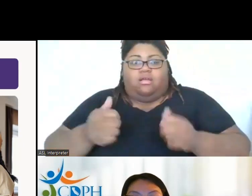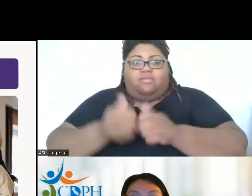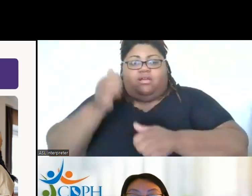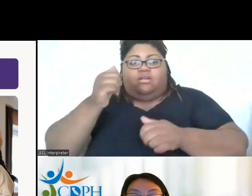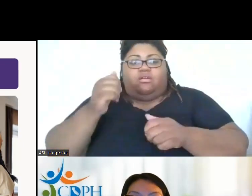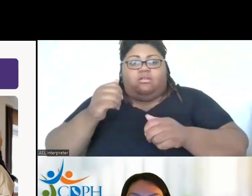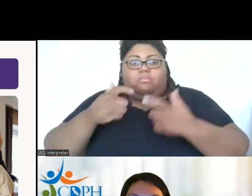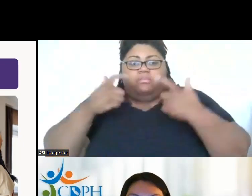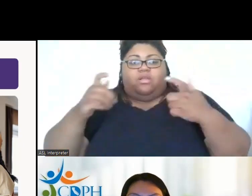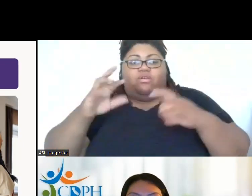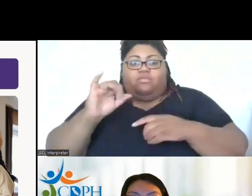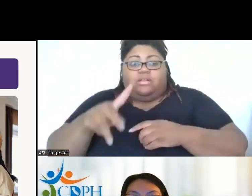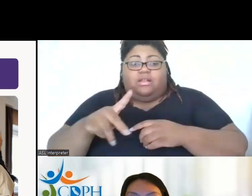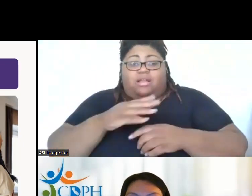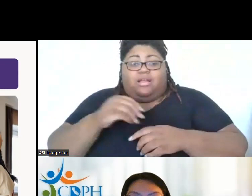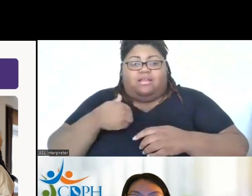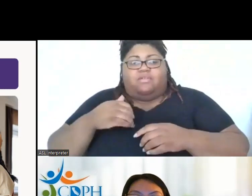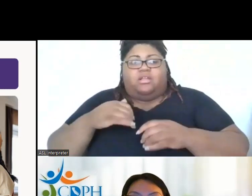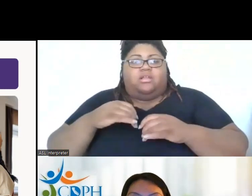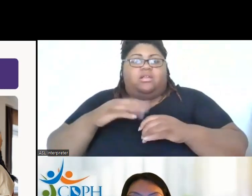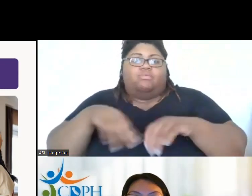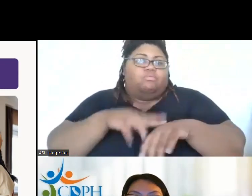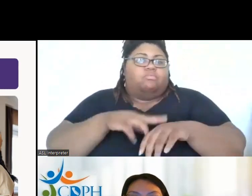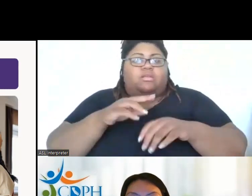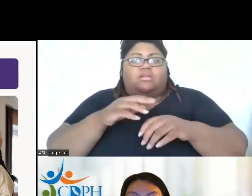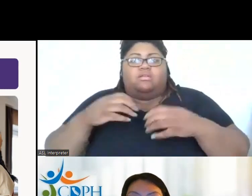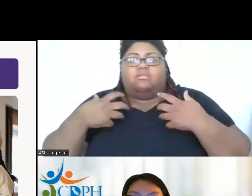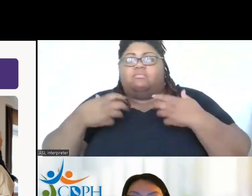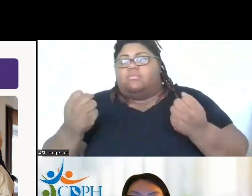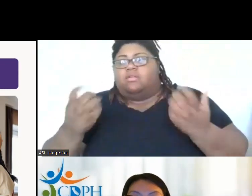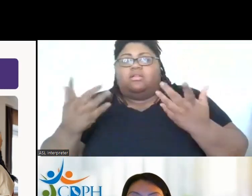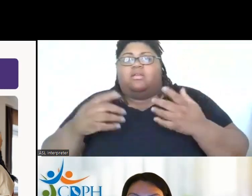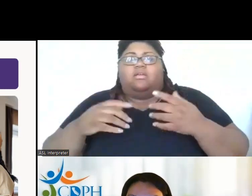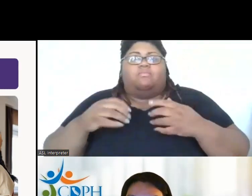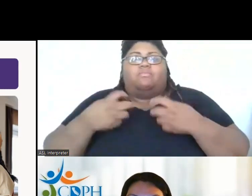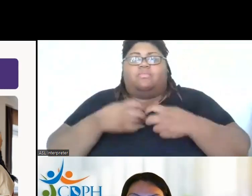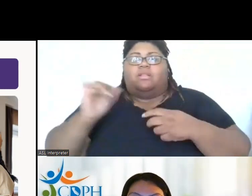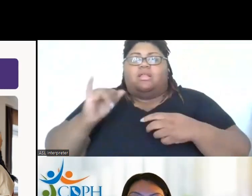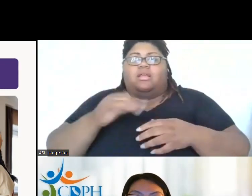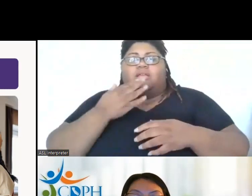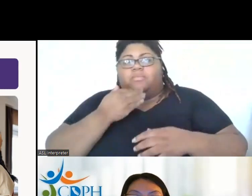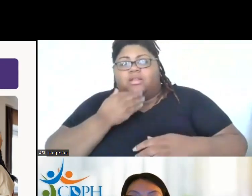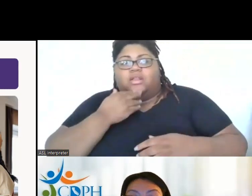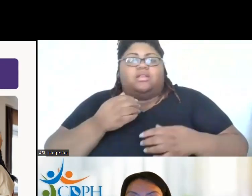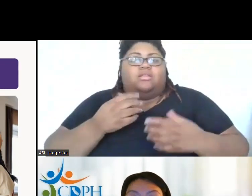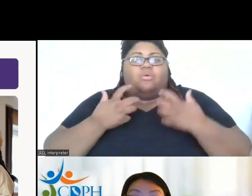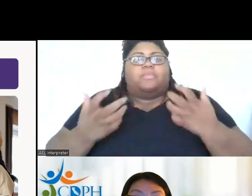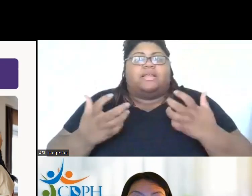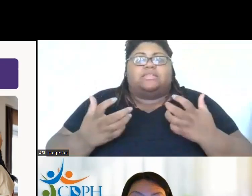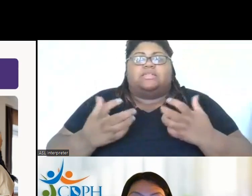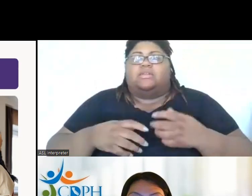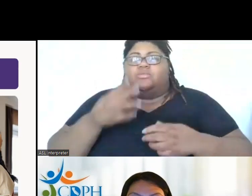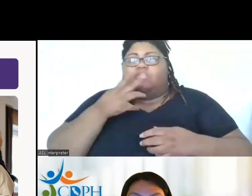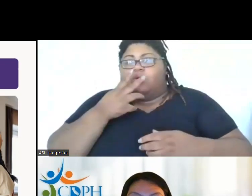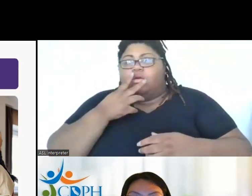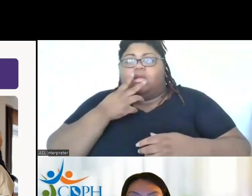again, having common conditions like diabetes, obesity, physical inactivity, those with disabilities, smoking, either